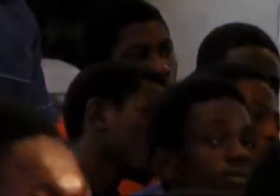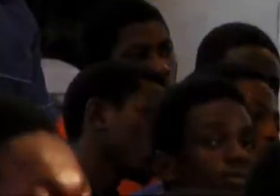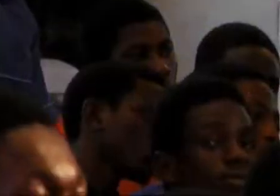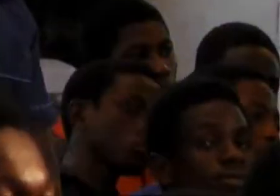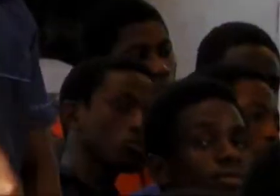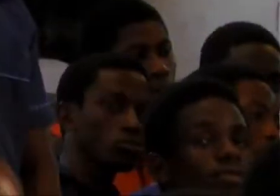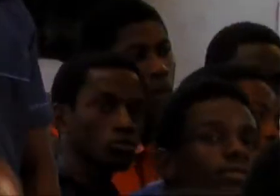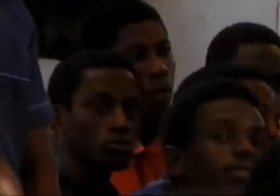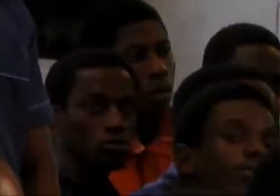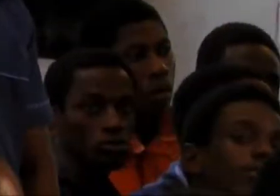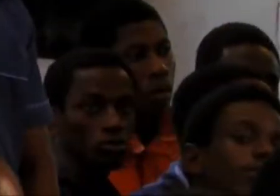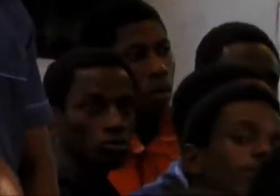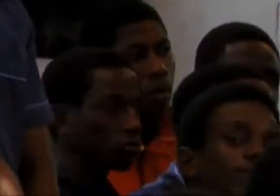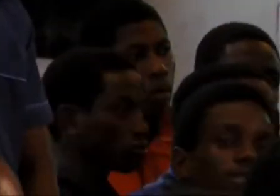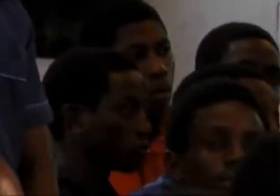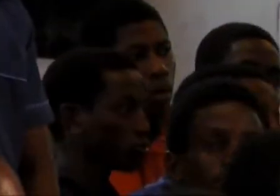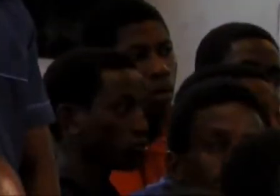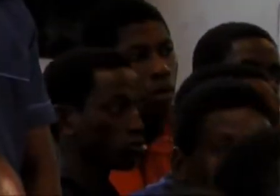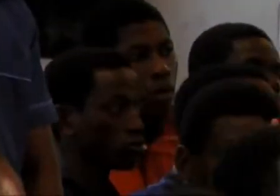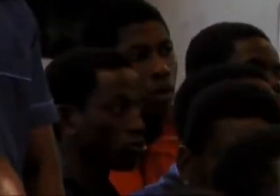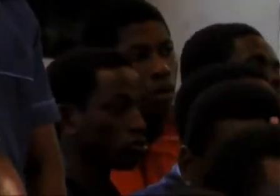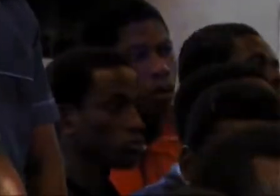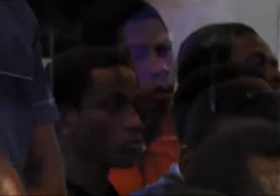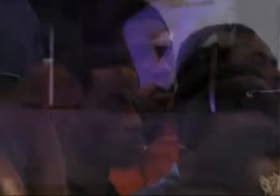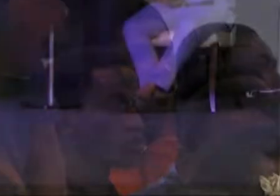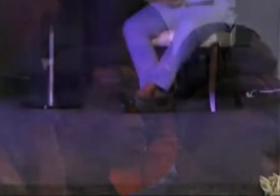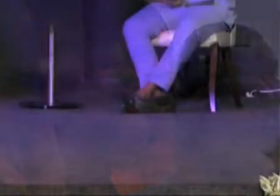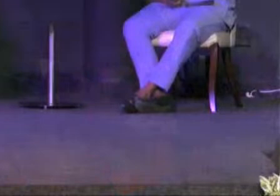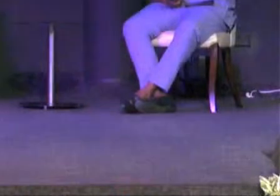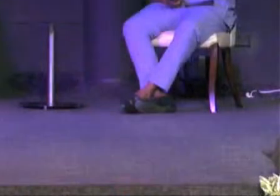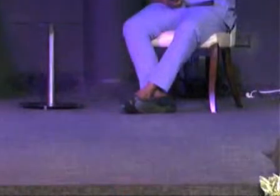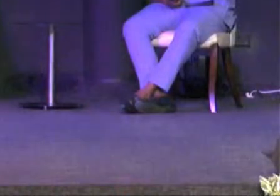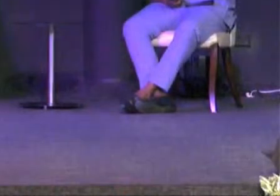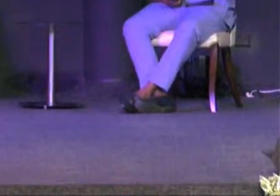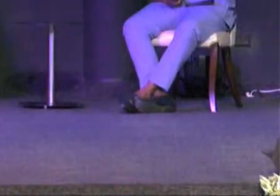want to be your friend, okay? Let's put hands together for Clifford.